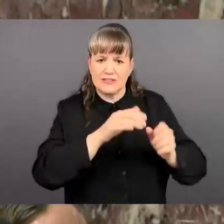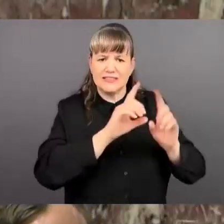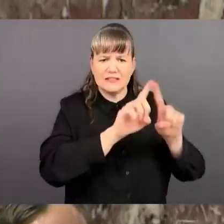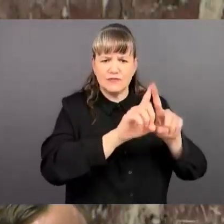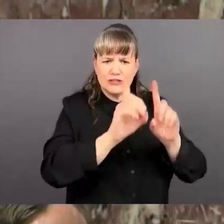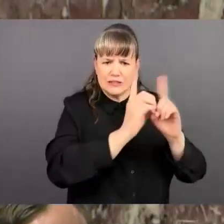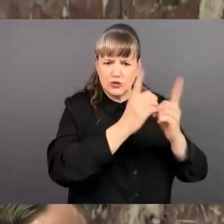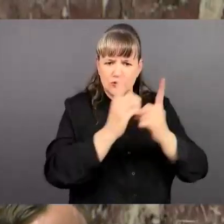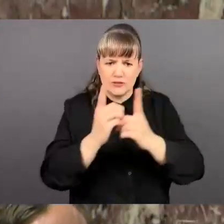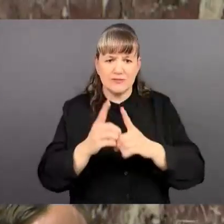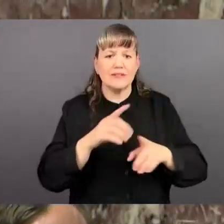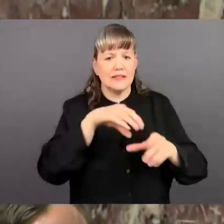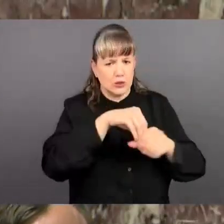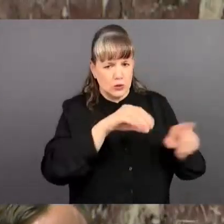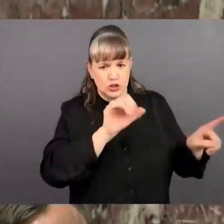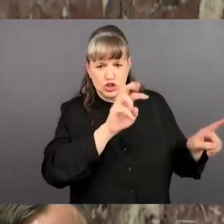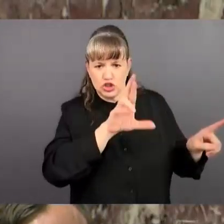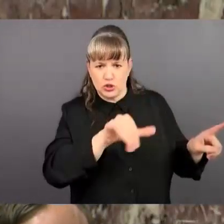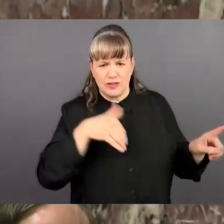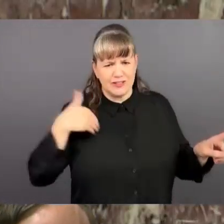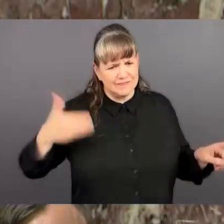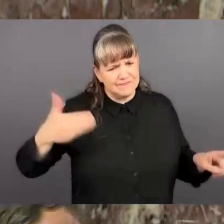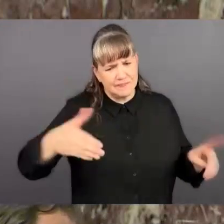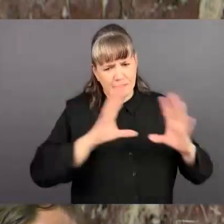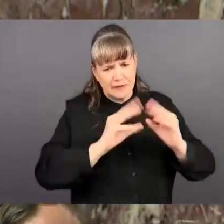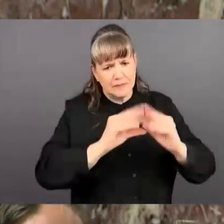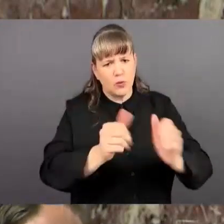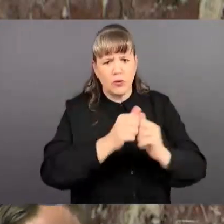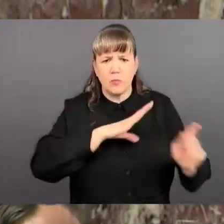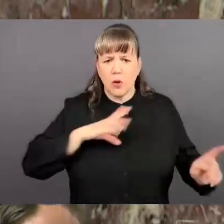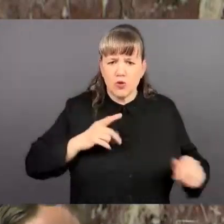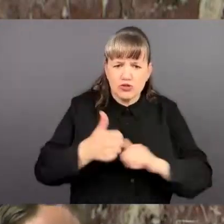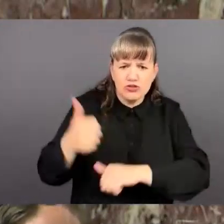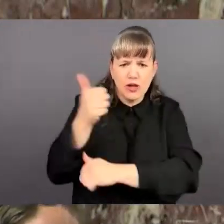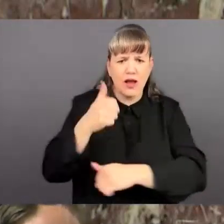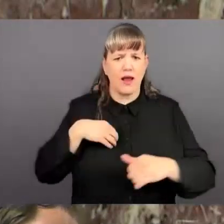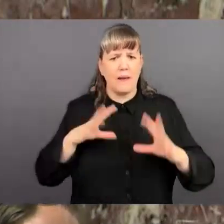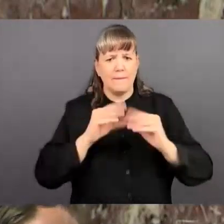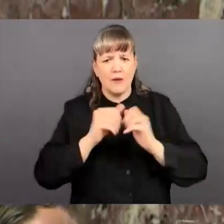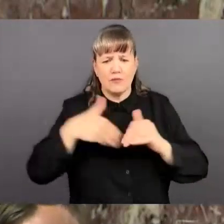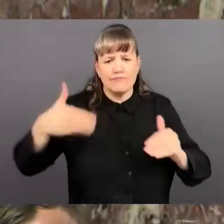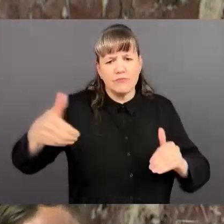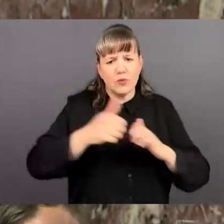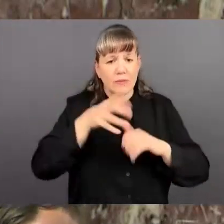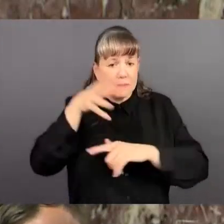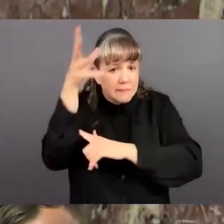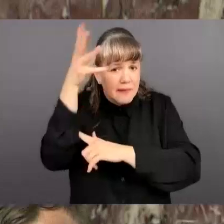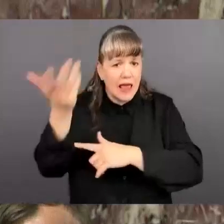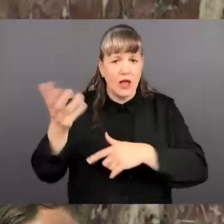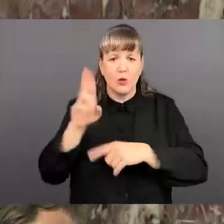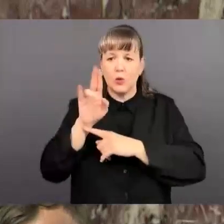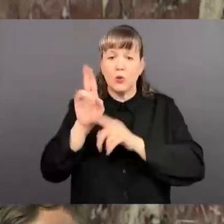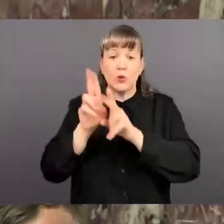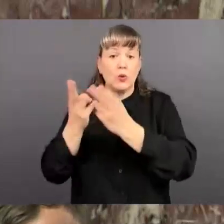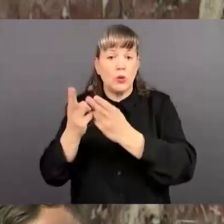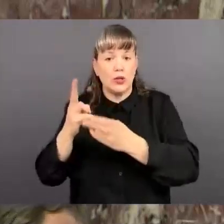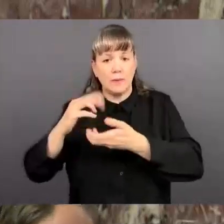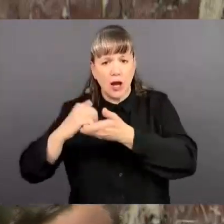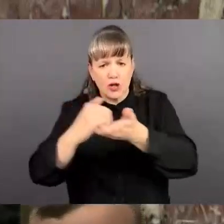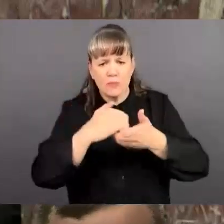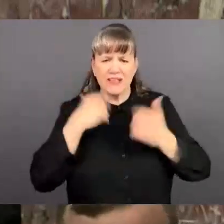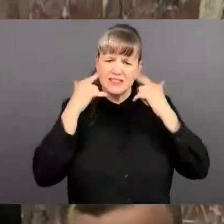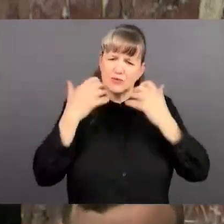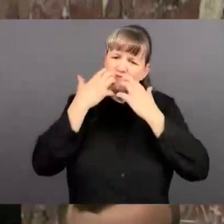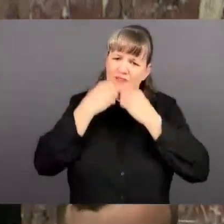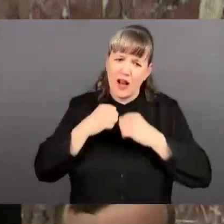meet regularly with parents, with union partners, because we value the public education system, and we're going to continue to